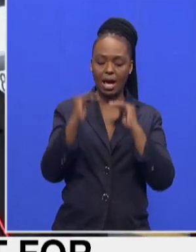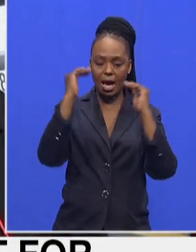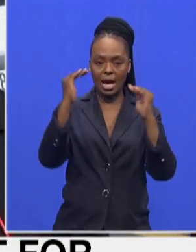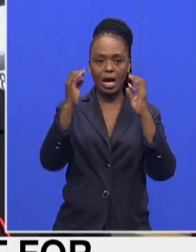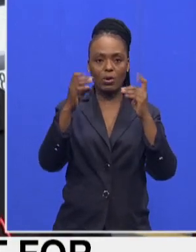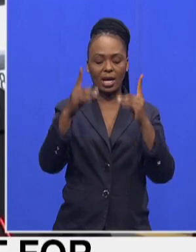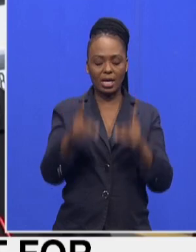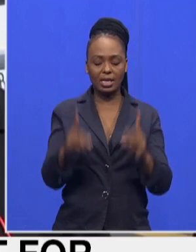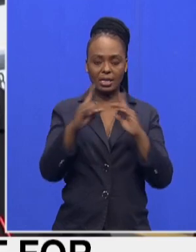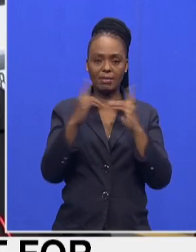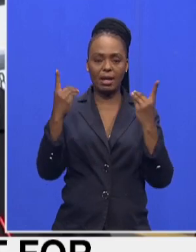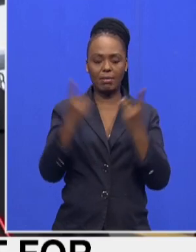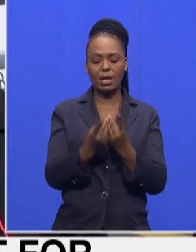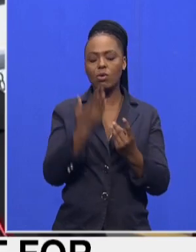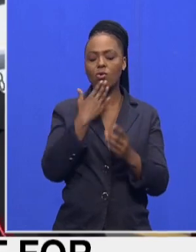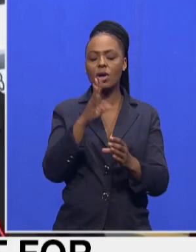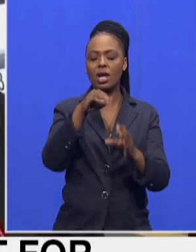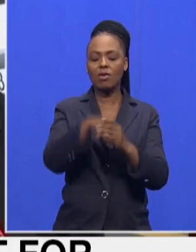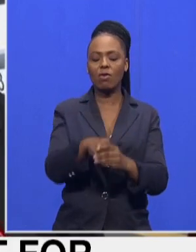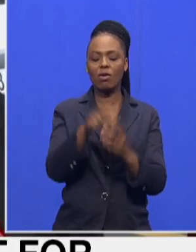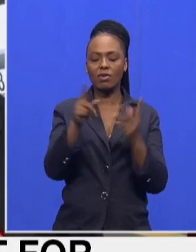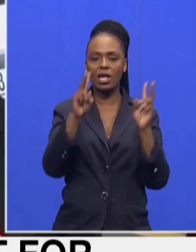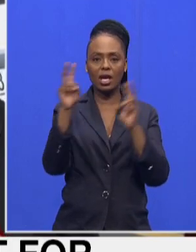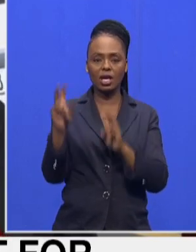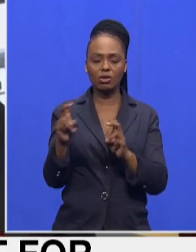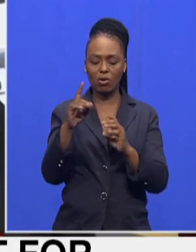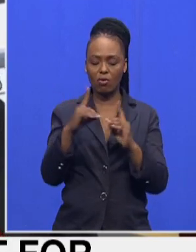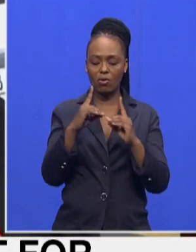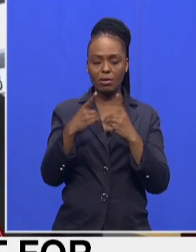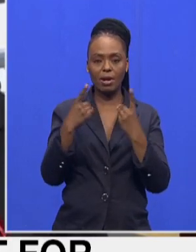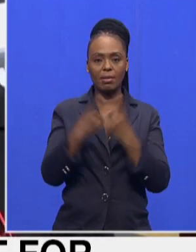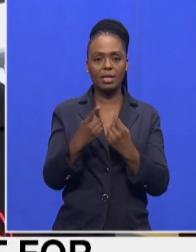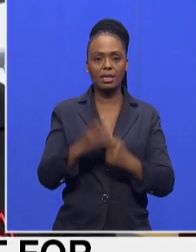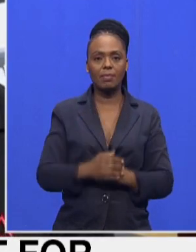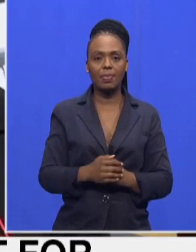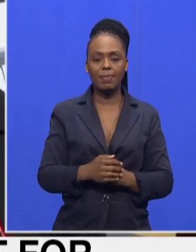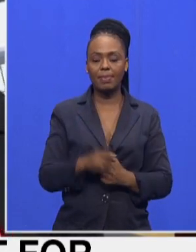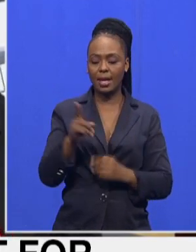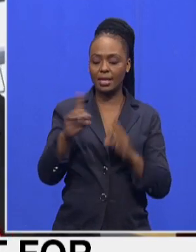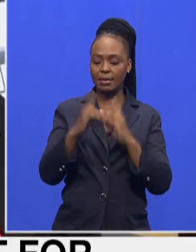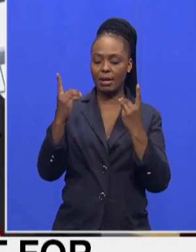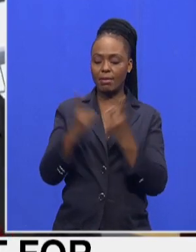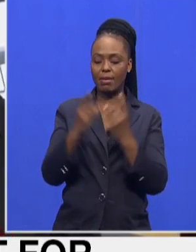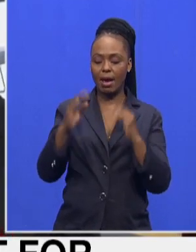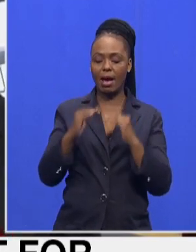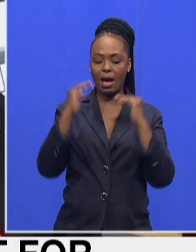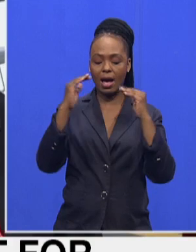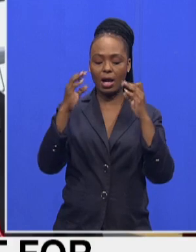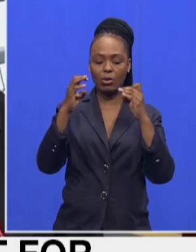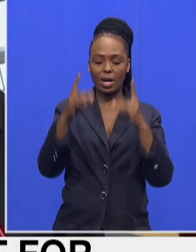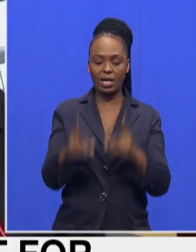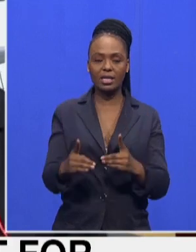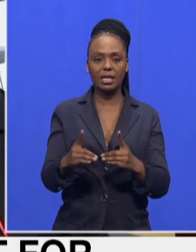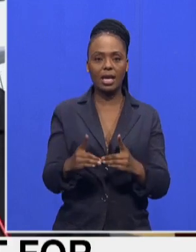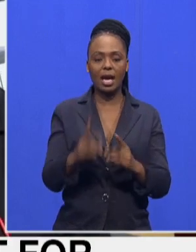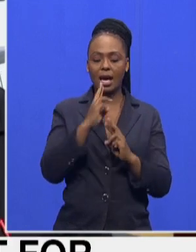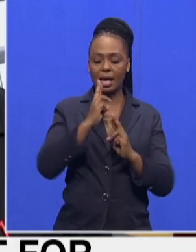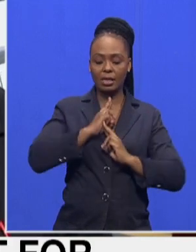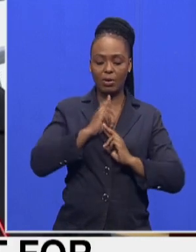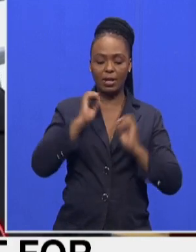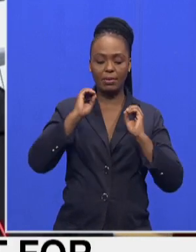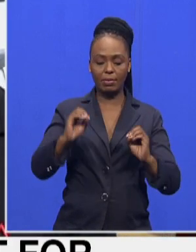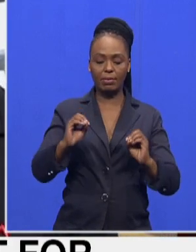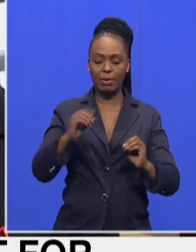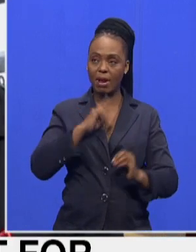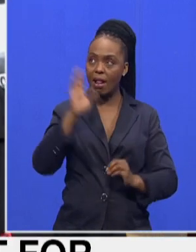department. So who is involved in that mediation intervention? So unfortunately, the Department of Higher Education has not responded to our call to